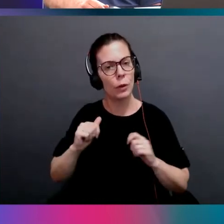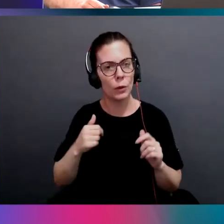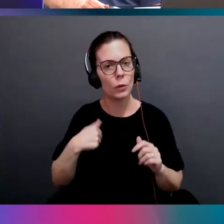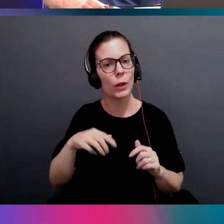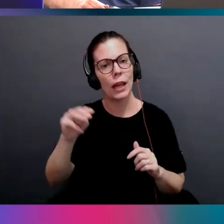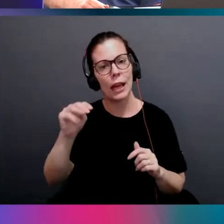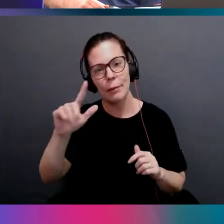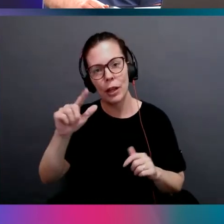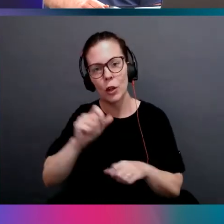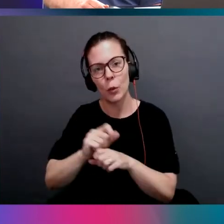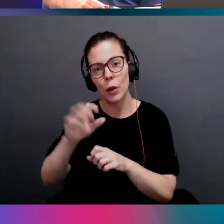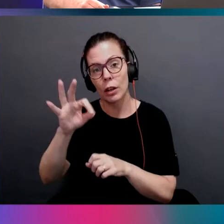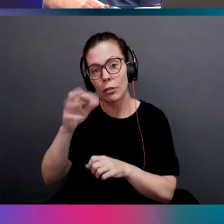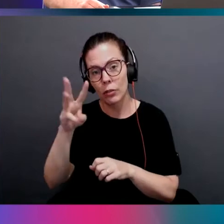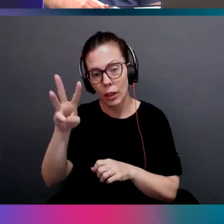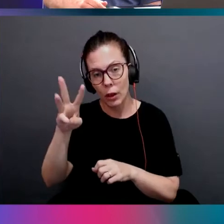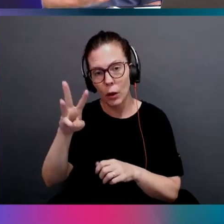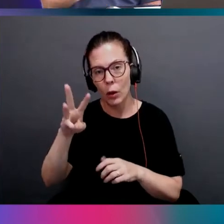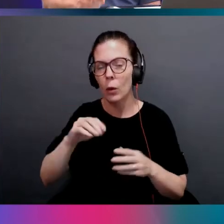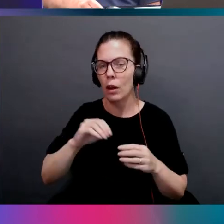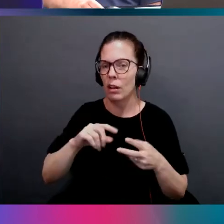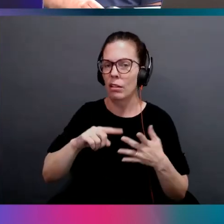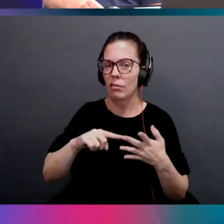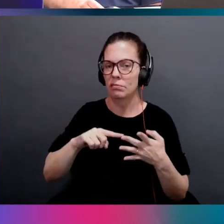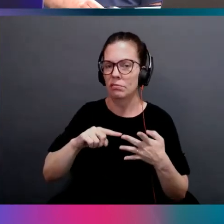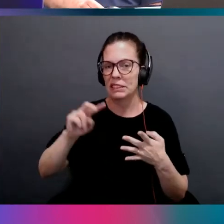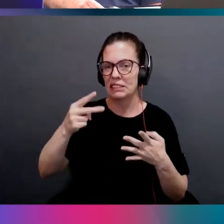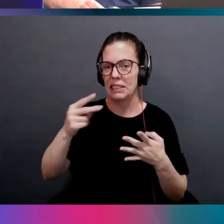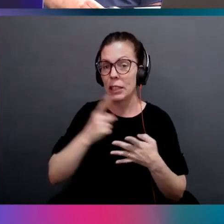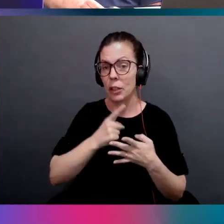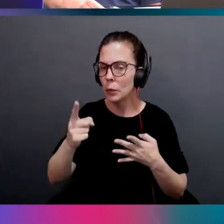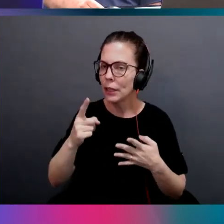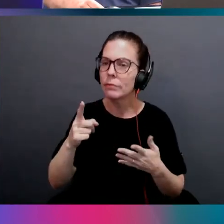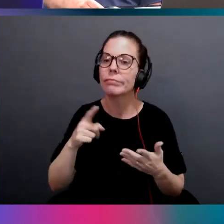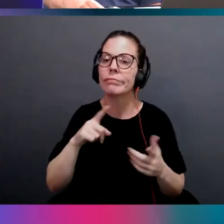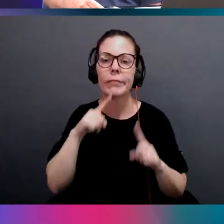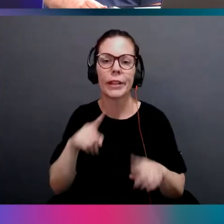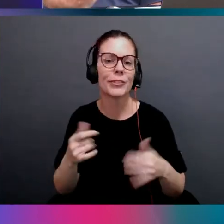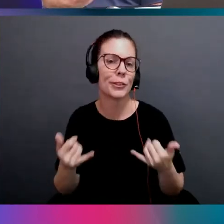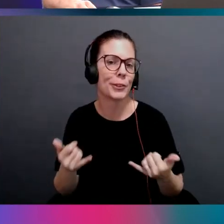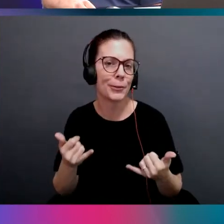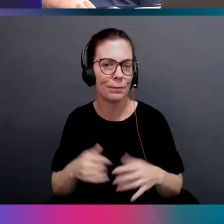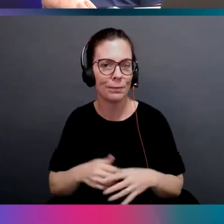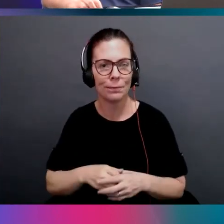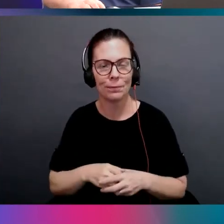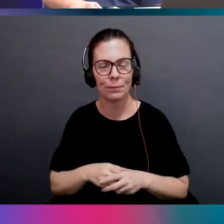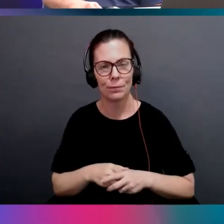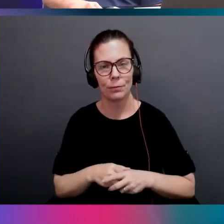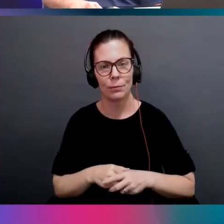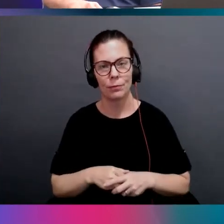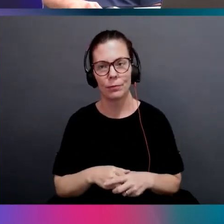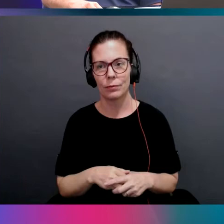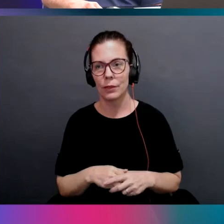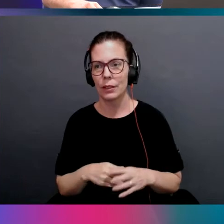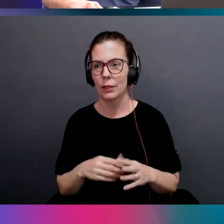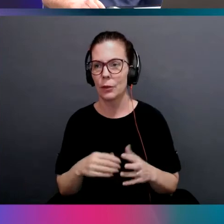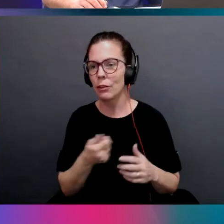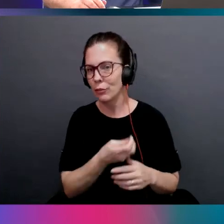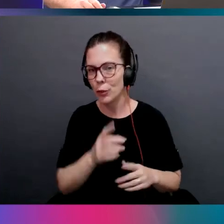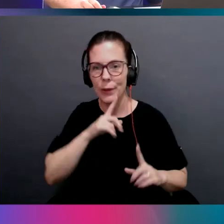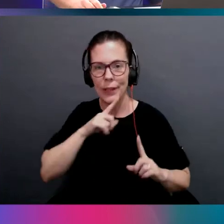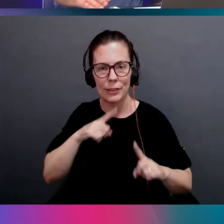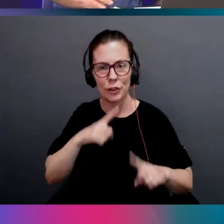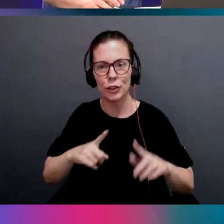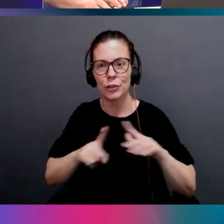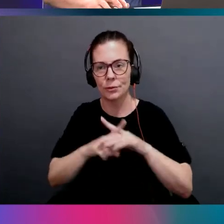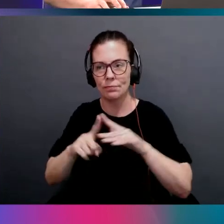workflow that we talked about in week number 2. So just give me your answers here, and just let me know when we've got a few answers coming in here.